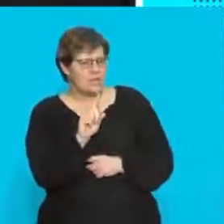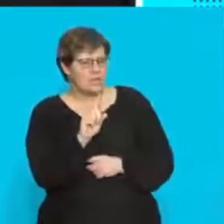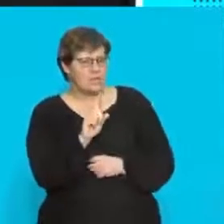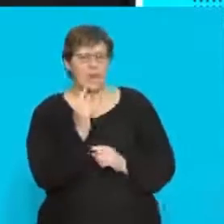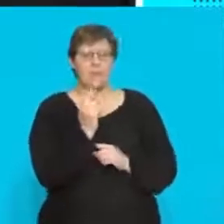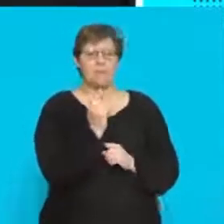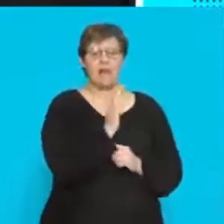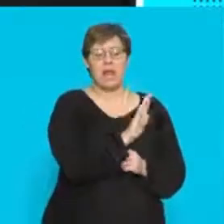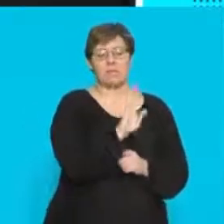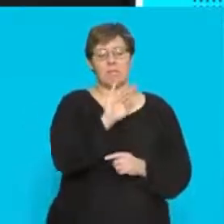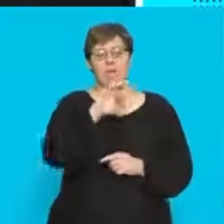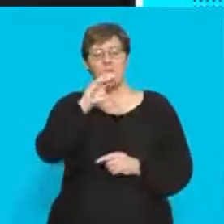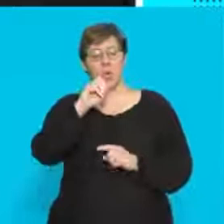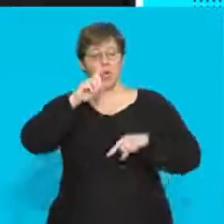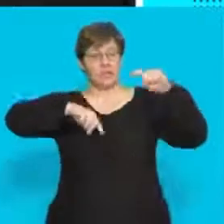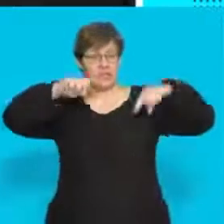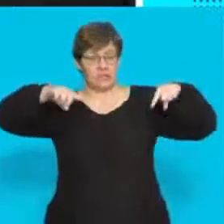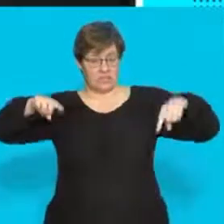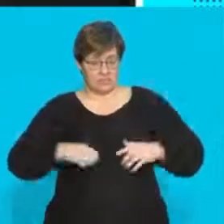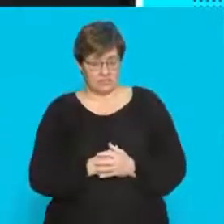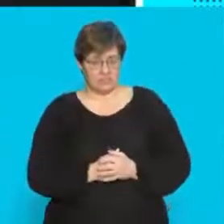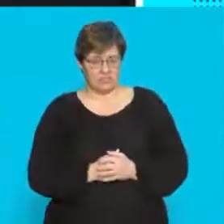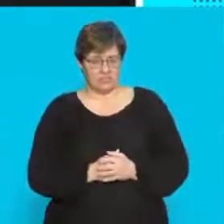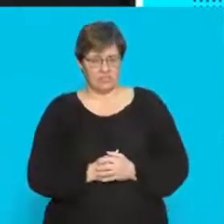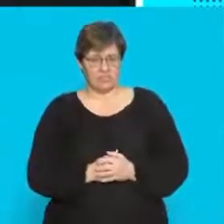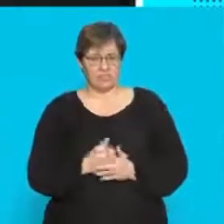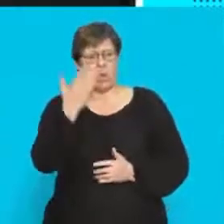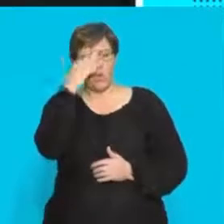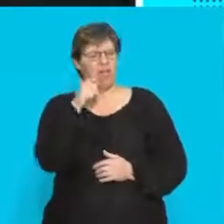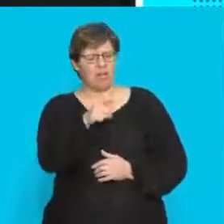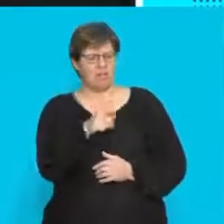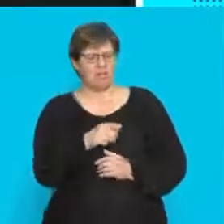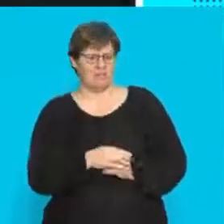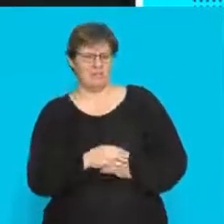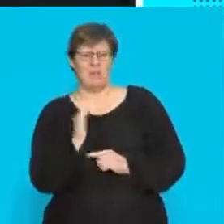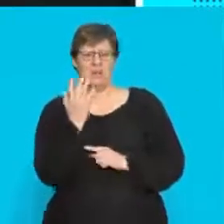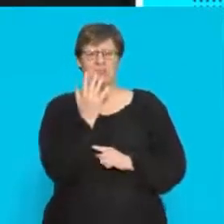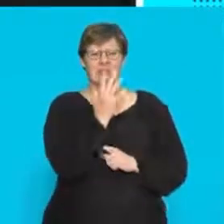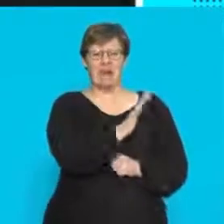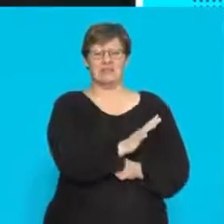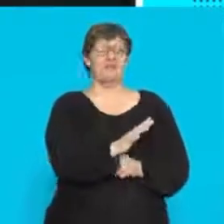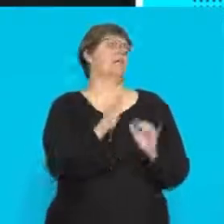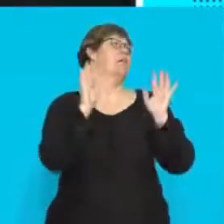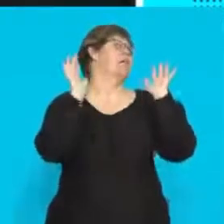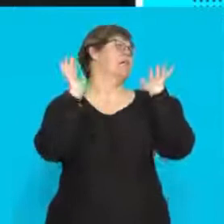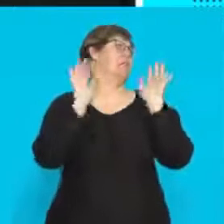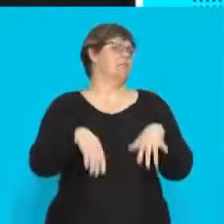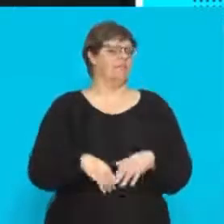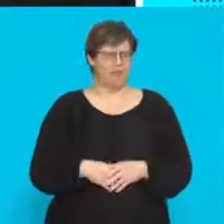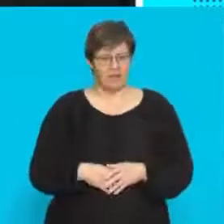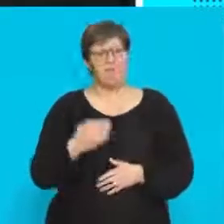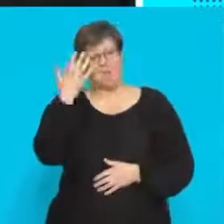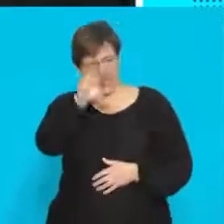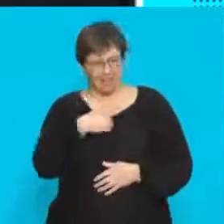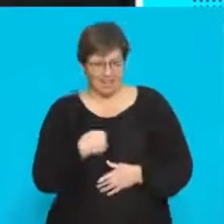of plant biodiversity. Now, I know that most of you, when you hear the word plants, you start